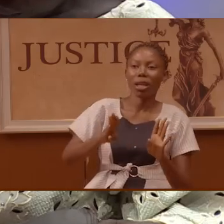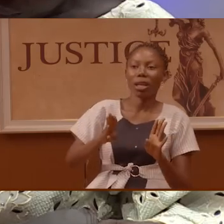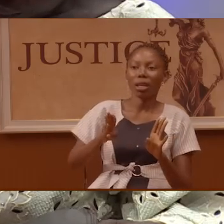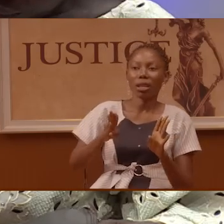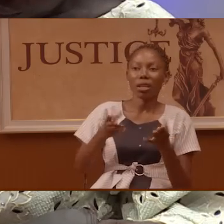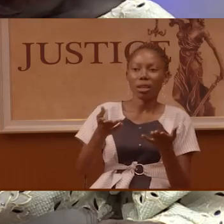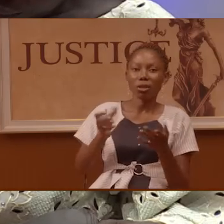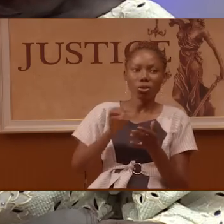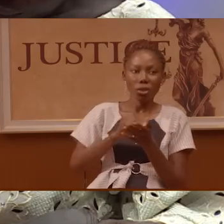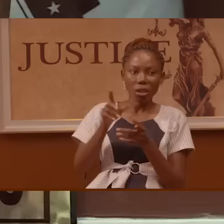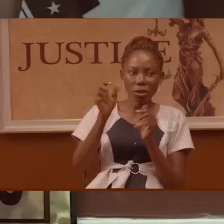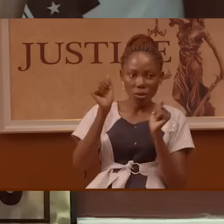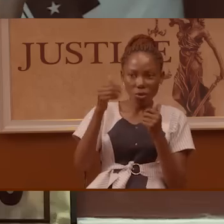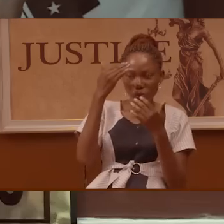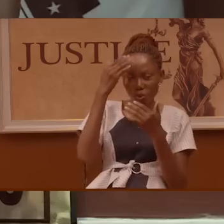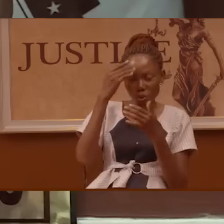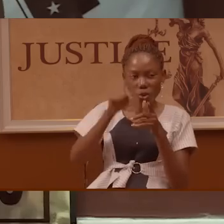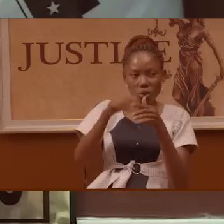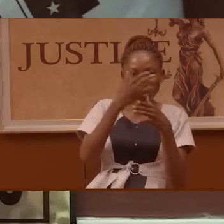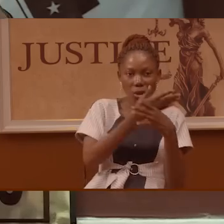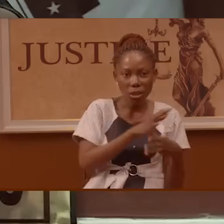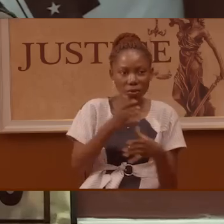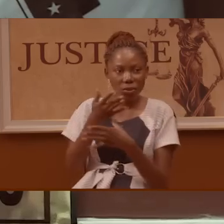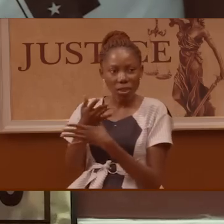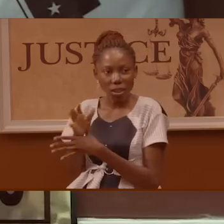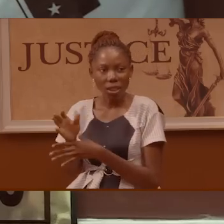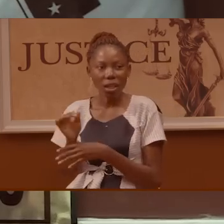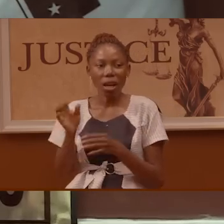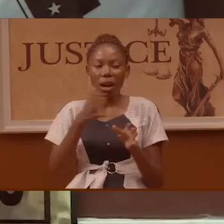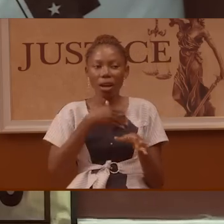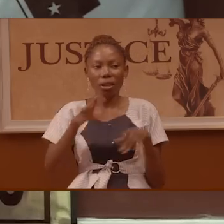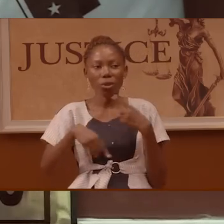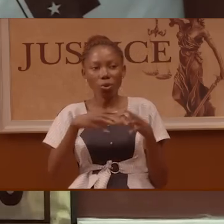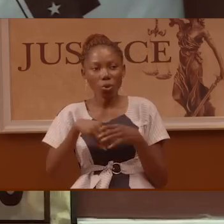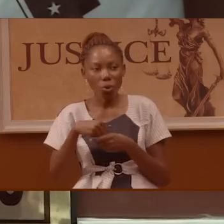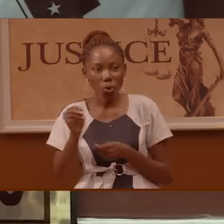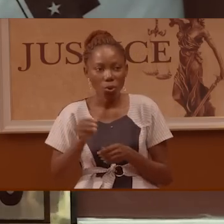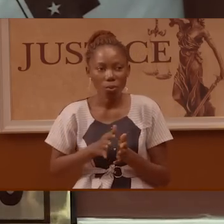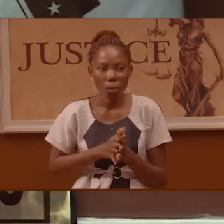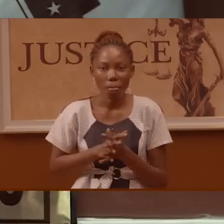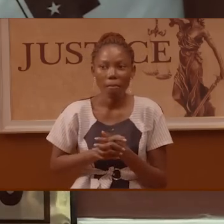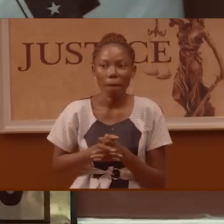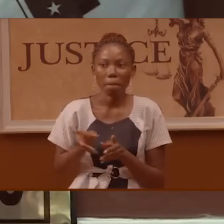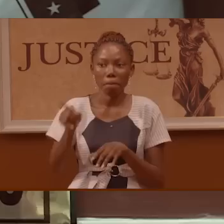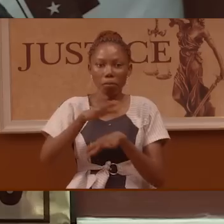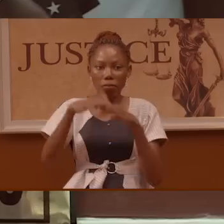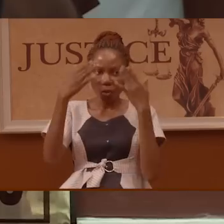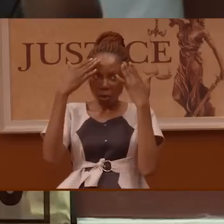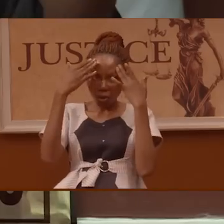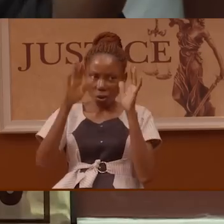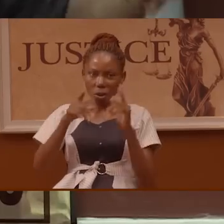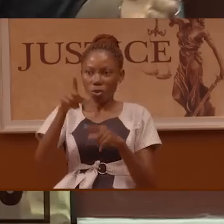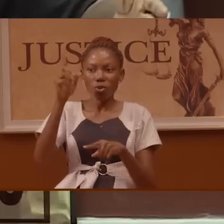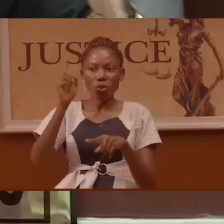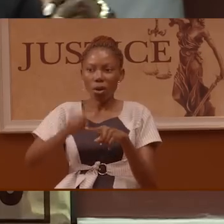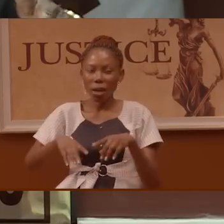have his own share and go. But you know what? What I'm still trying to tell you, I don't know I'm communicating. You are communicating. You still